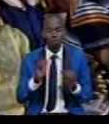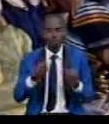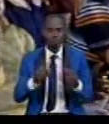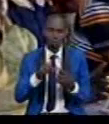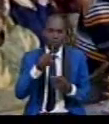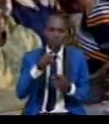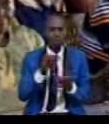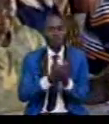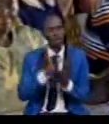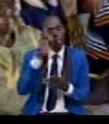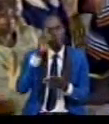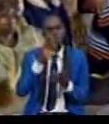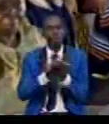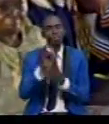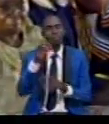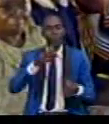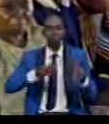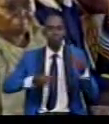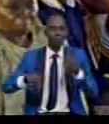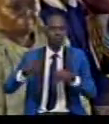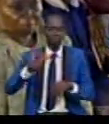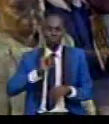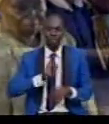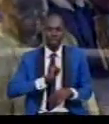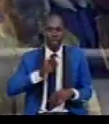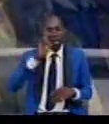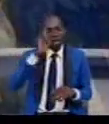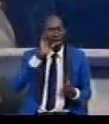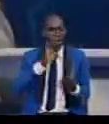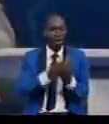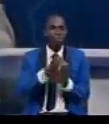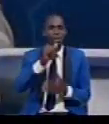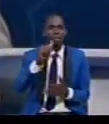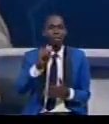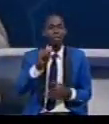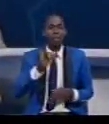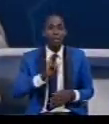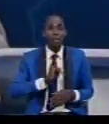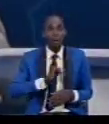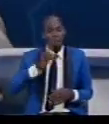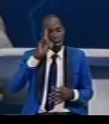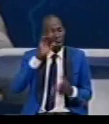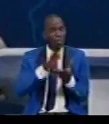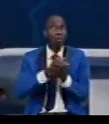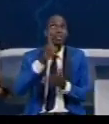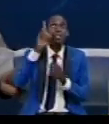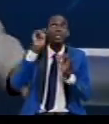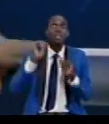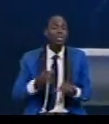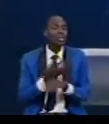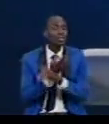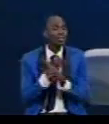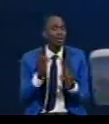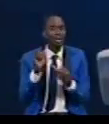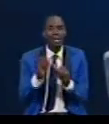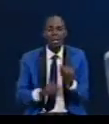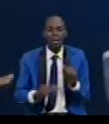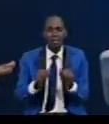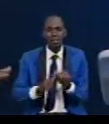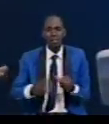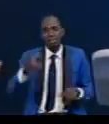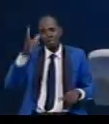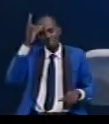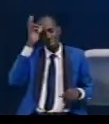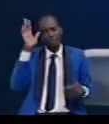I believe they can deliver every demon possessed here tonight. I believe he can